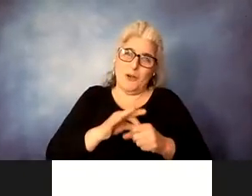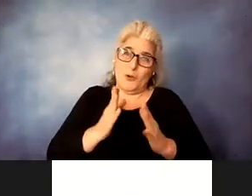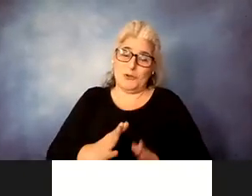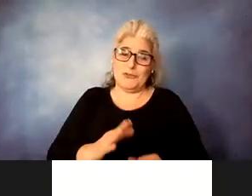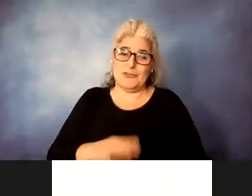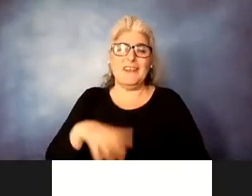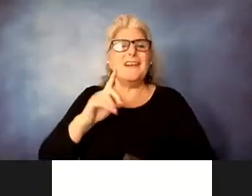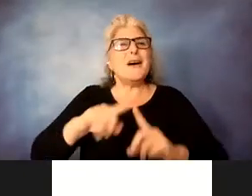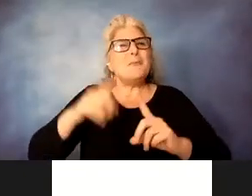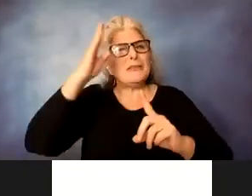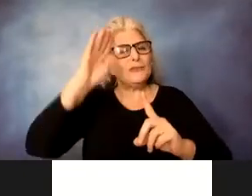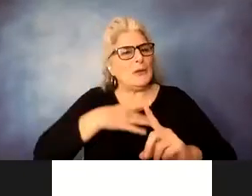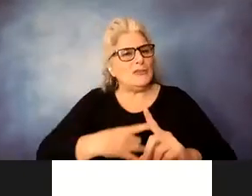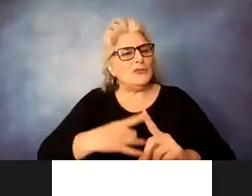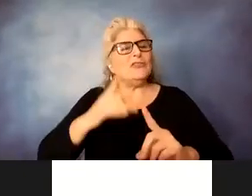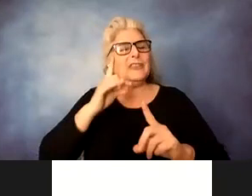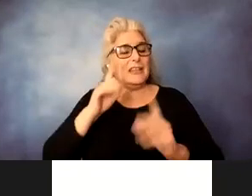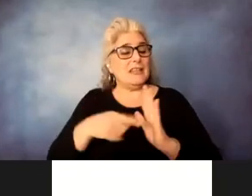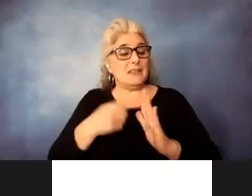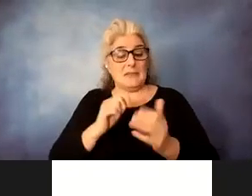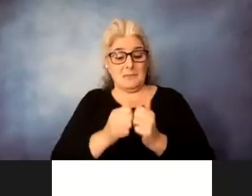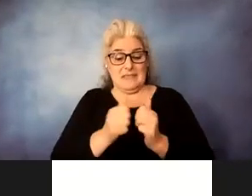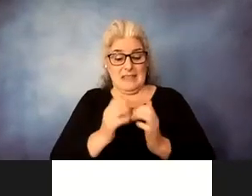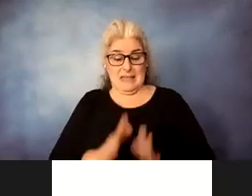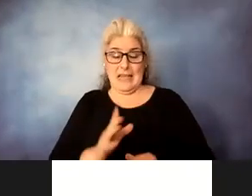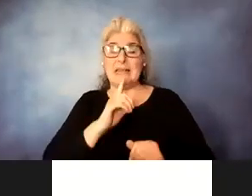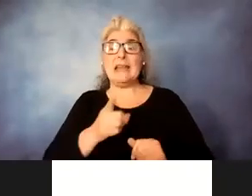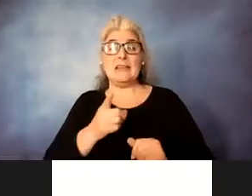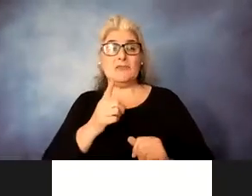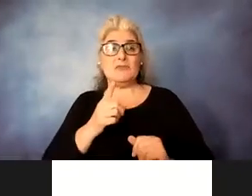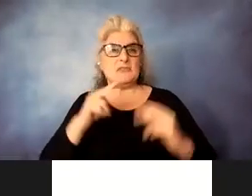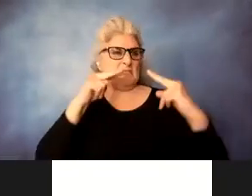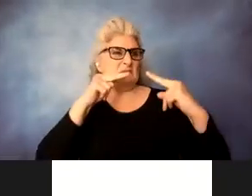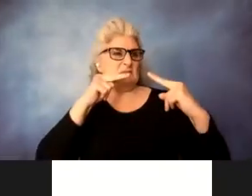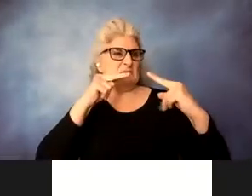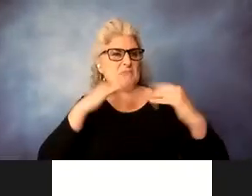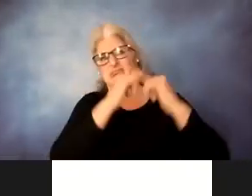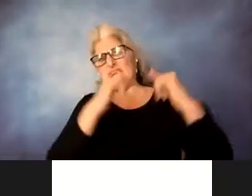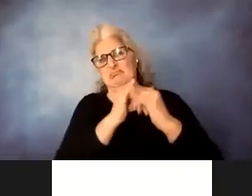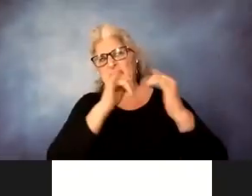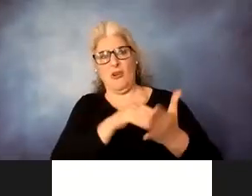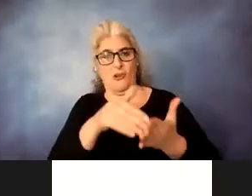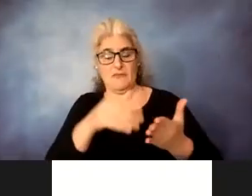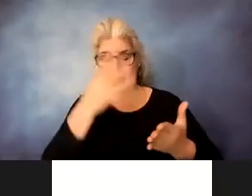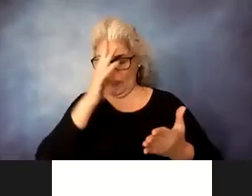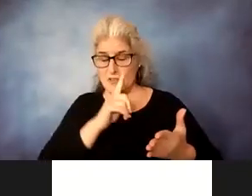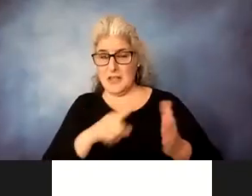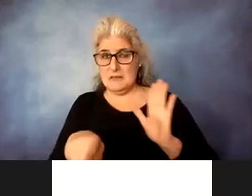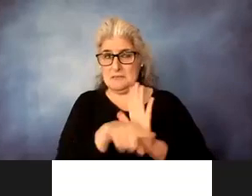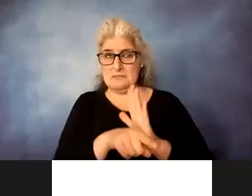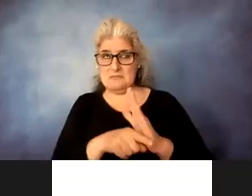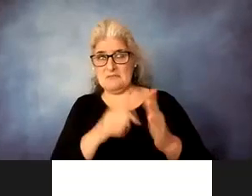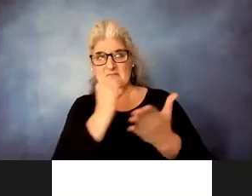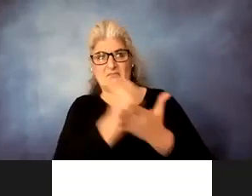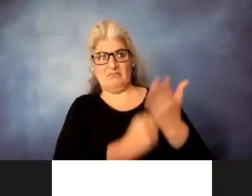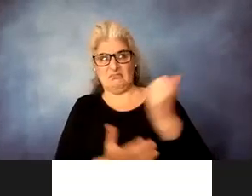between candidates. In some instances, like-minded candidates for the same office have even, and I'm putting this in quotes because this isn't